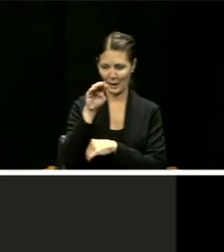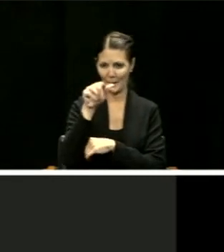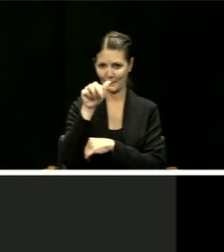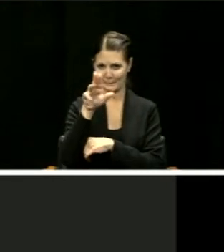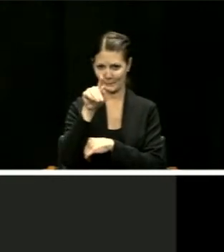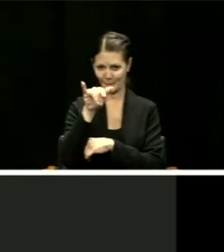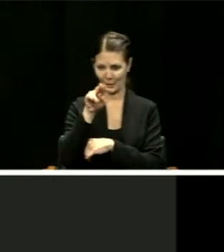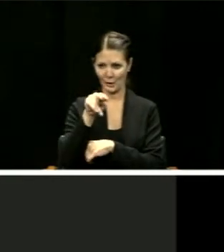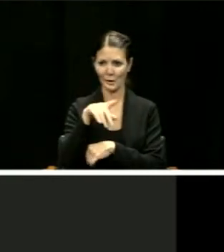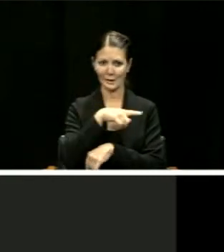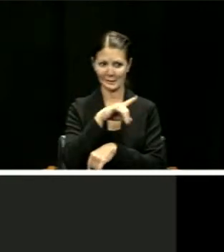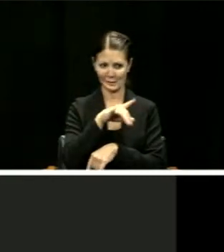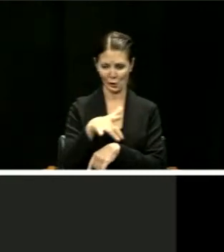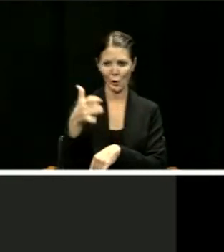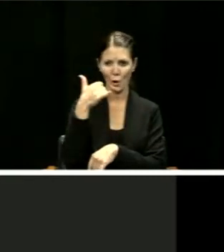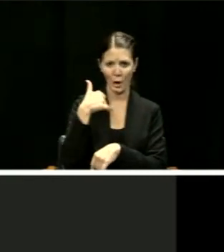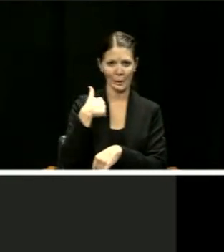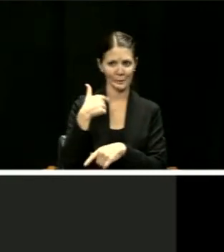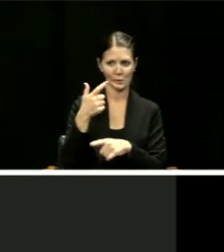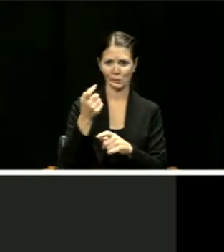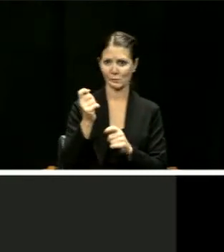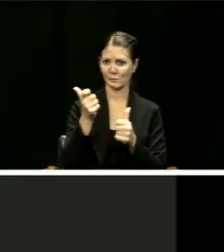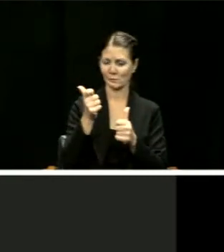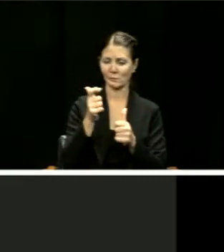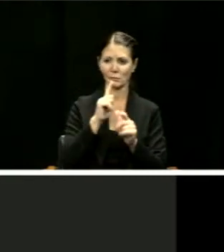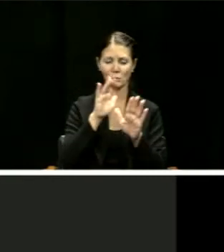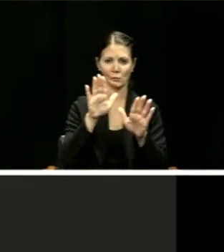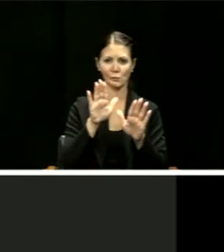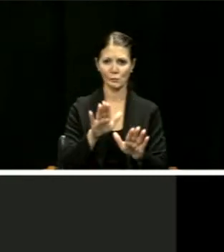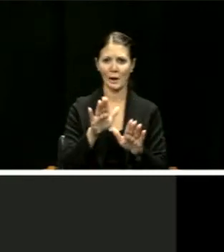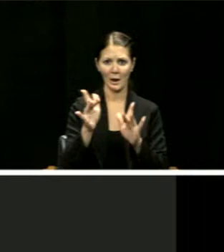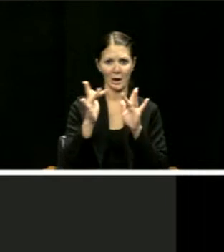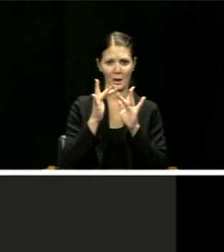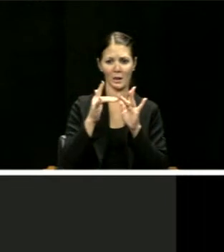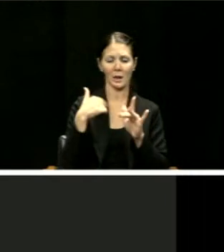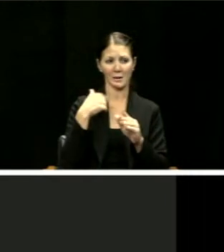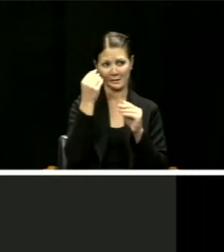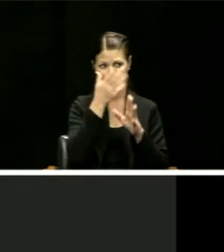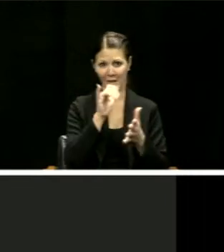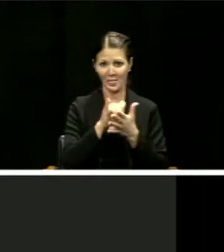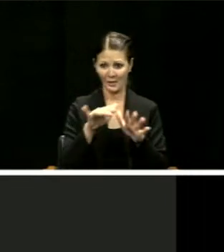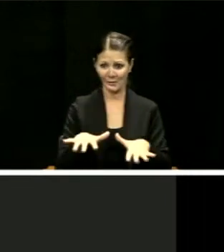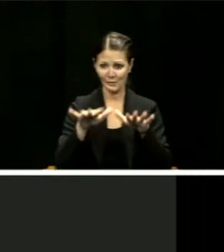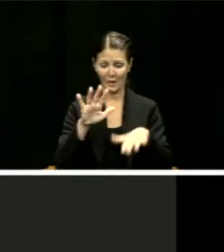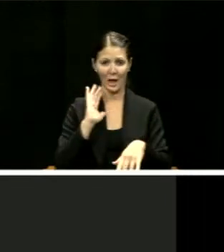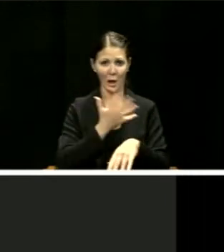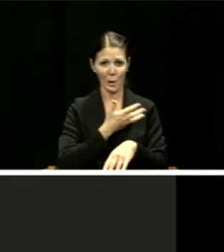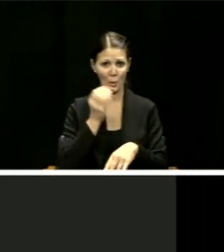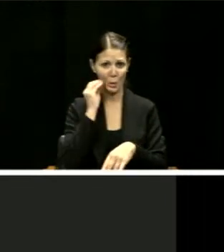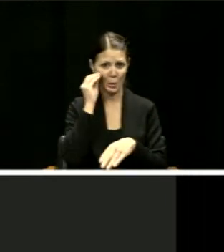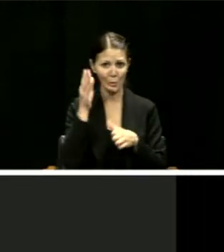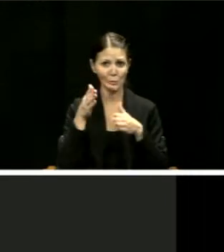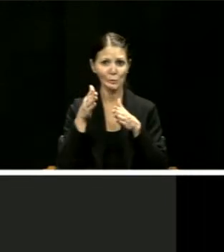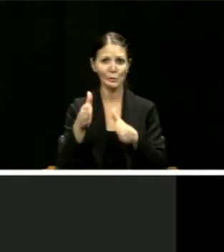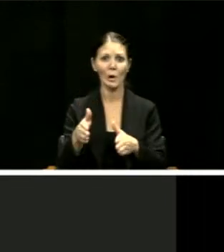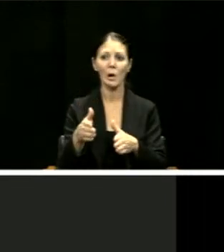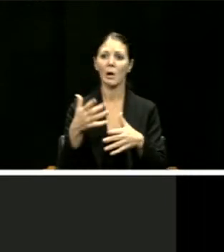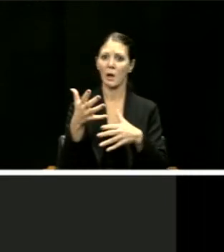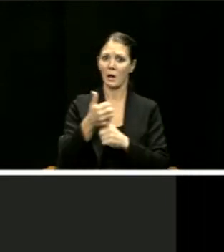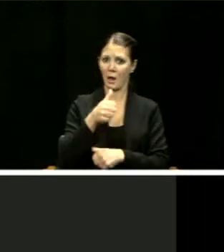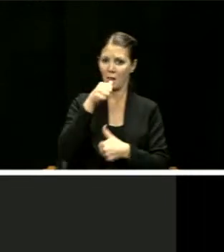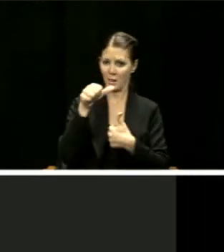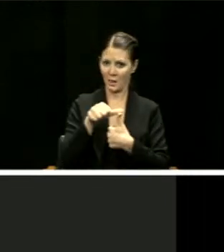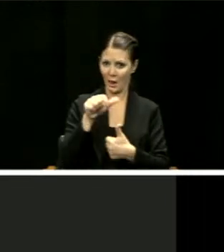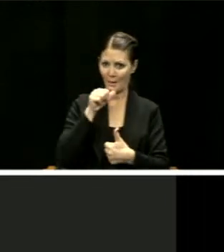twice. So right when I reached out to you regarding flooding on our road, I received a letter in our